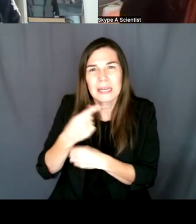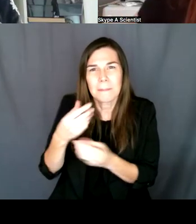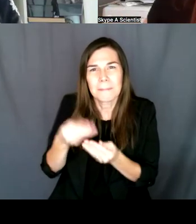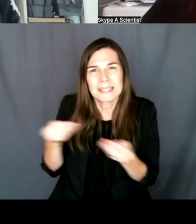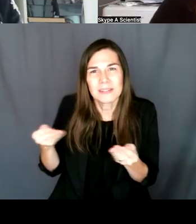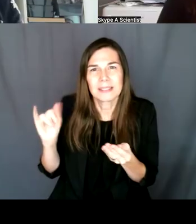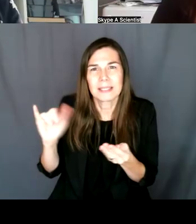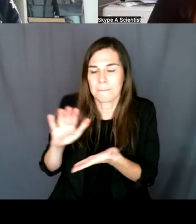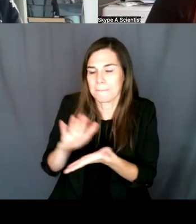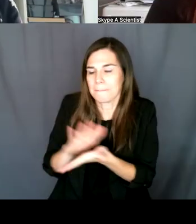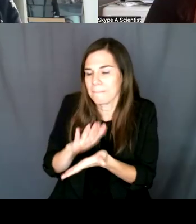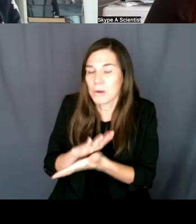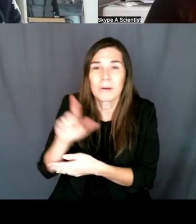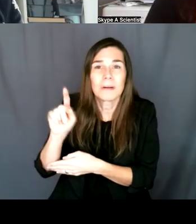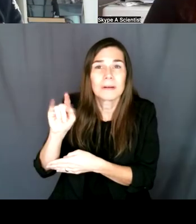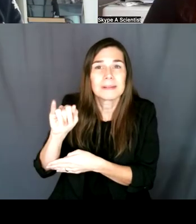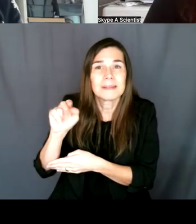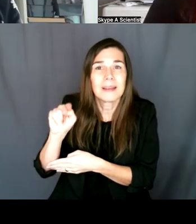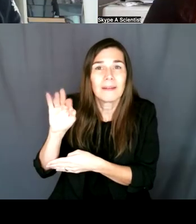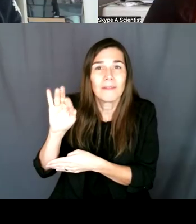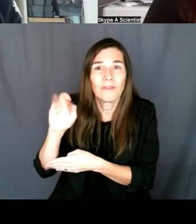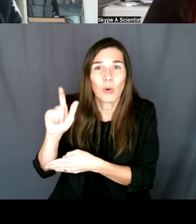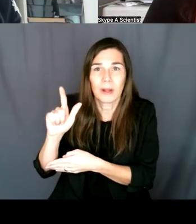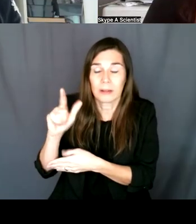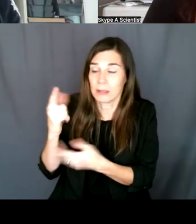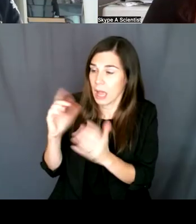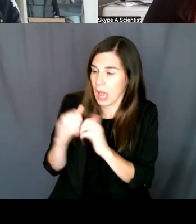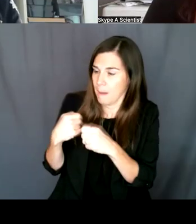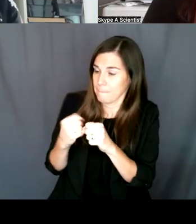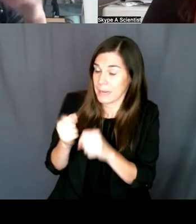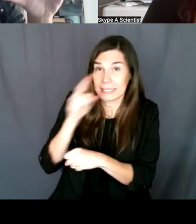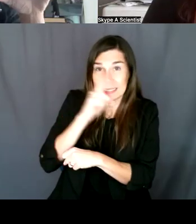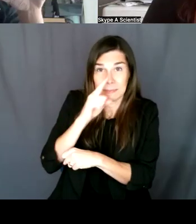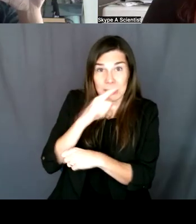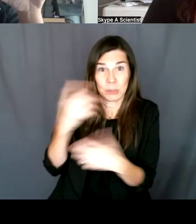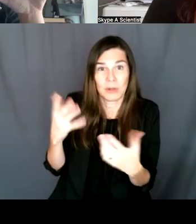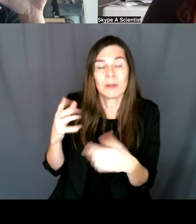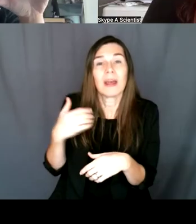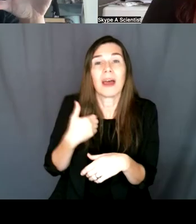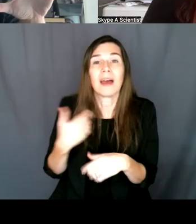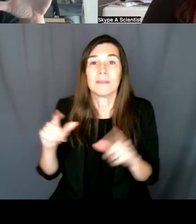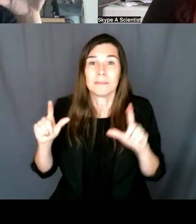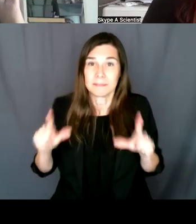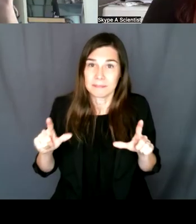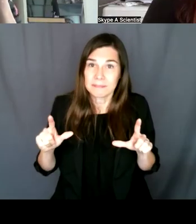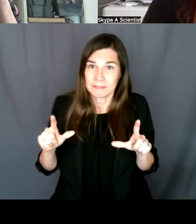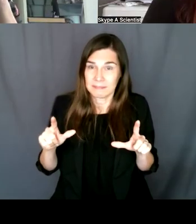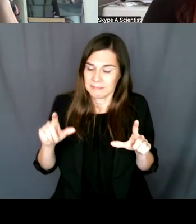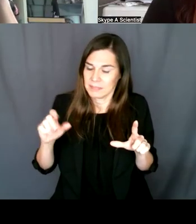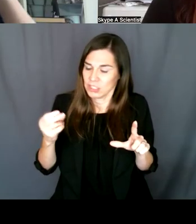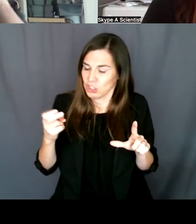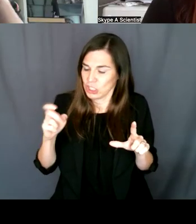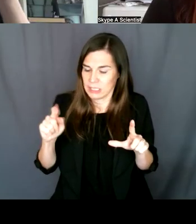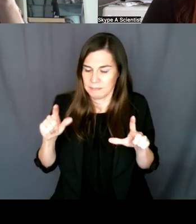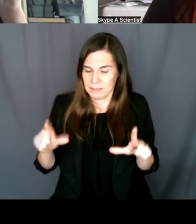or tin foil. And the way that we made those simulations is we took a sheet and we broke it up